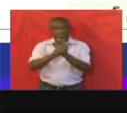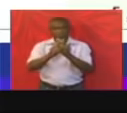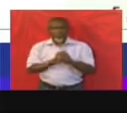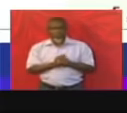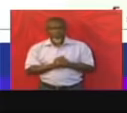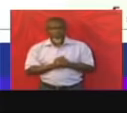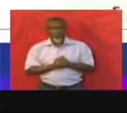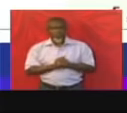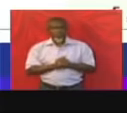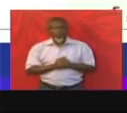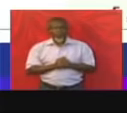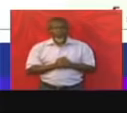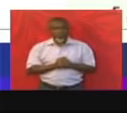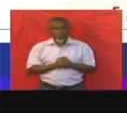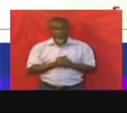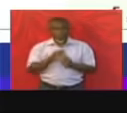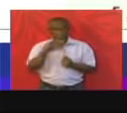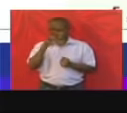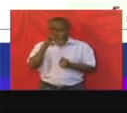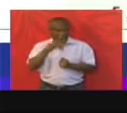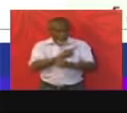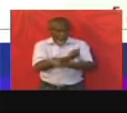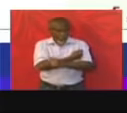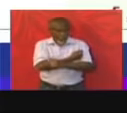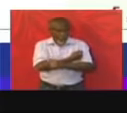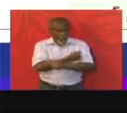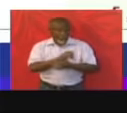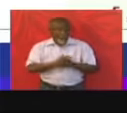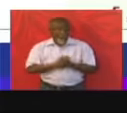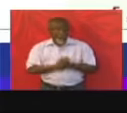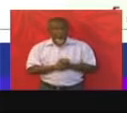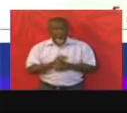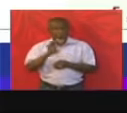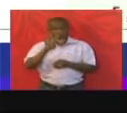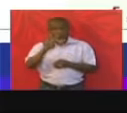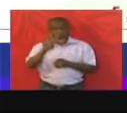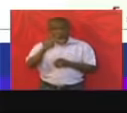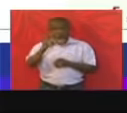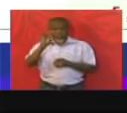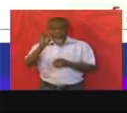that as at 4 p.m. yesterday, there have been a total of